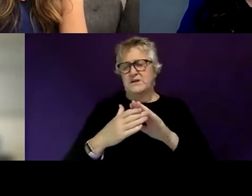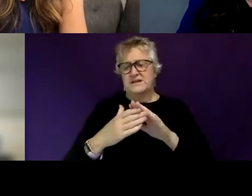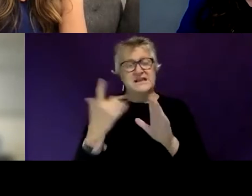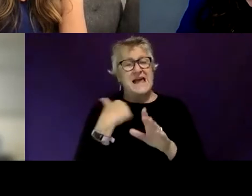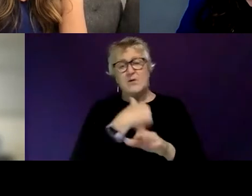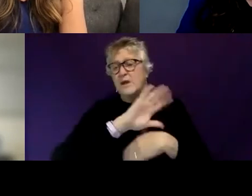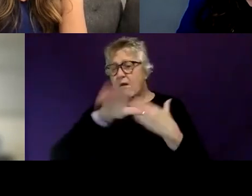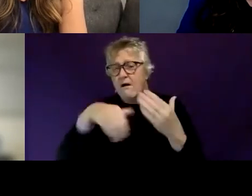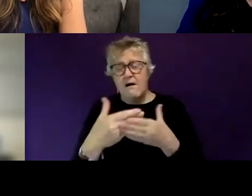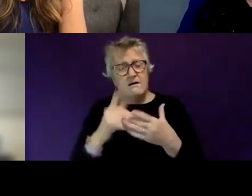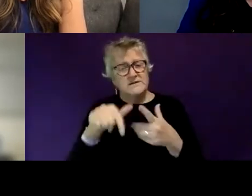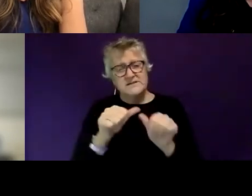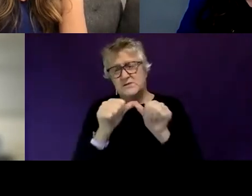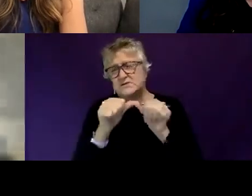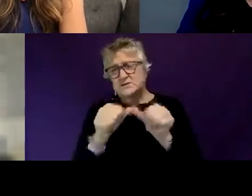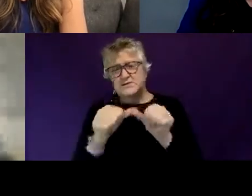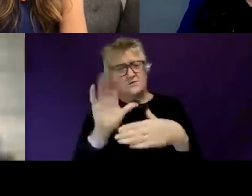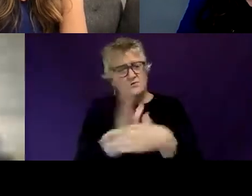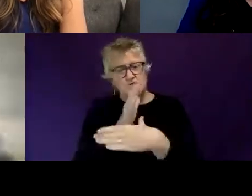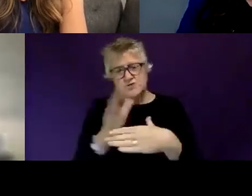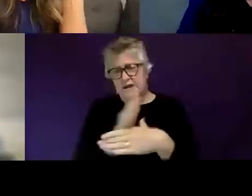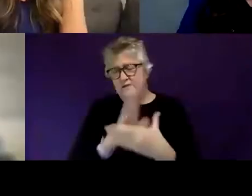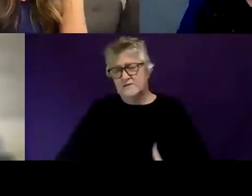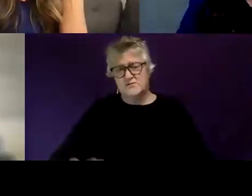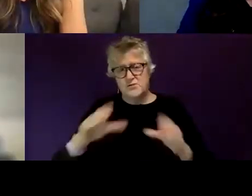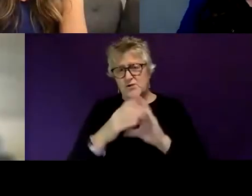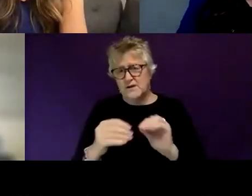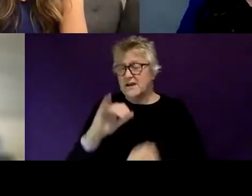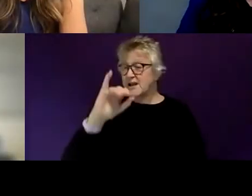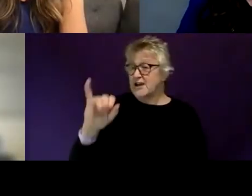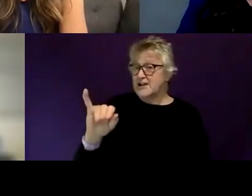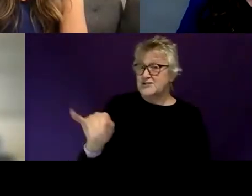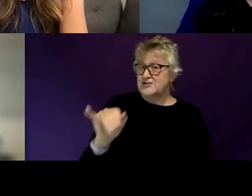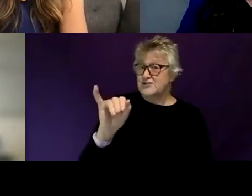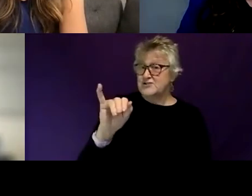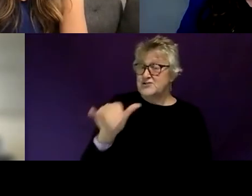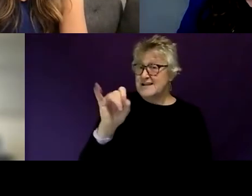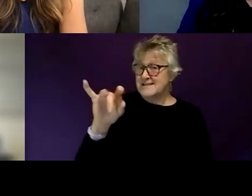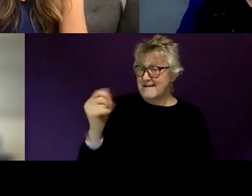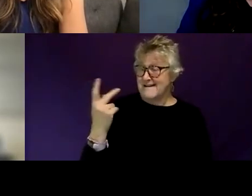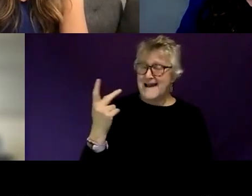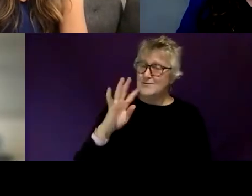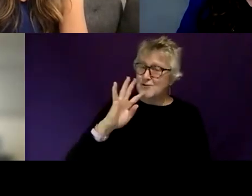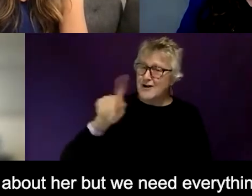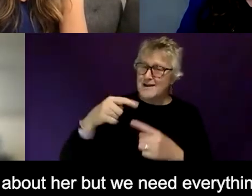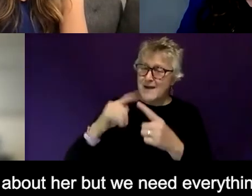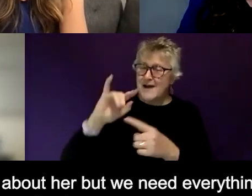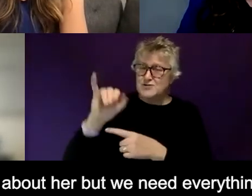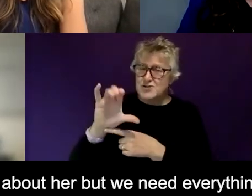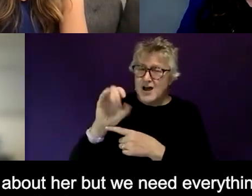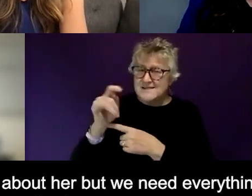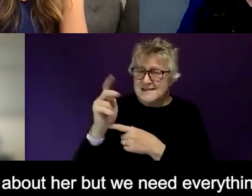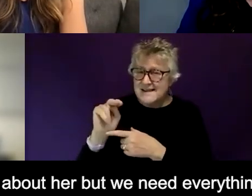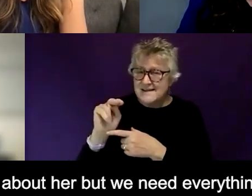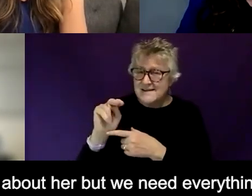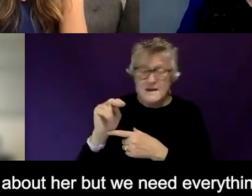stories. So, we have Jessica talking about Tita Jocelyn. If we don't talk about her, only our small community